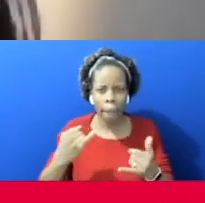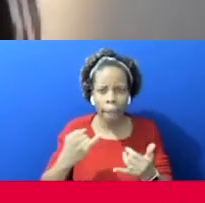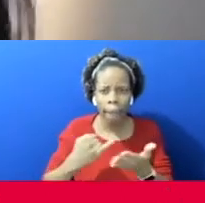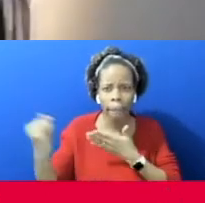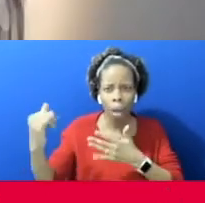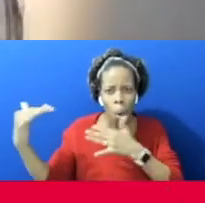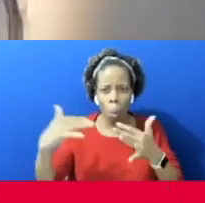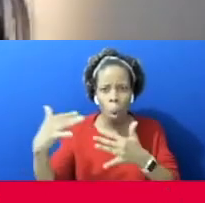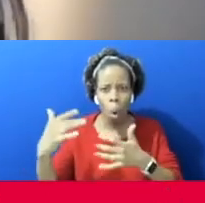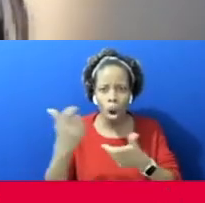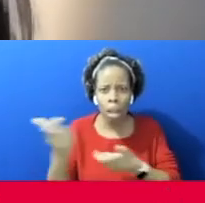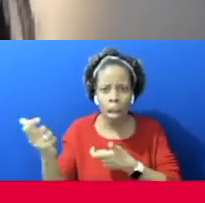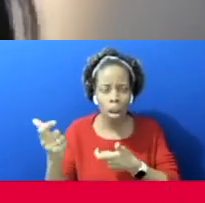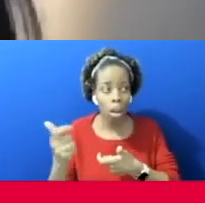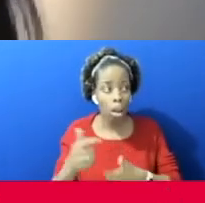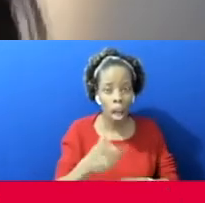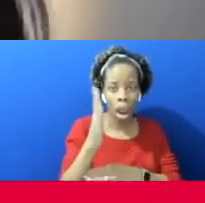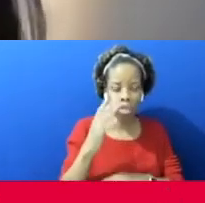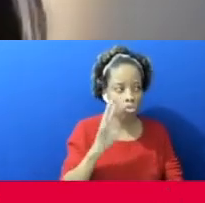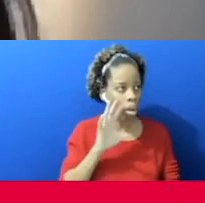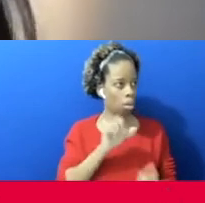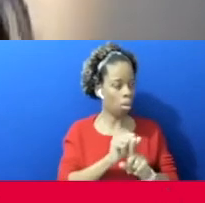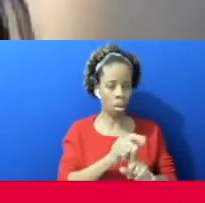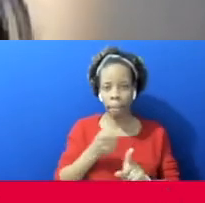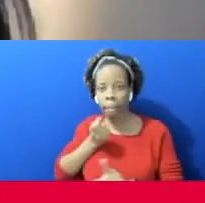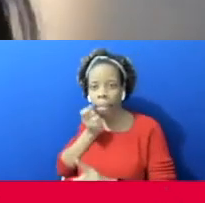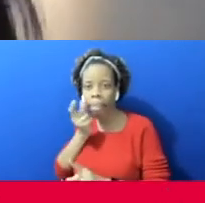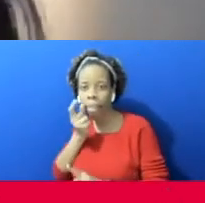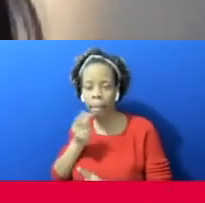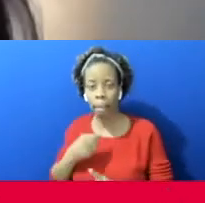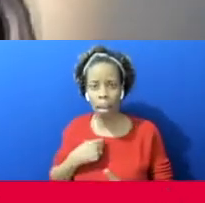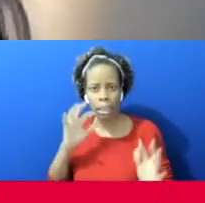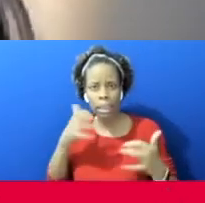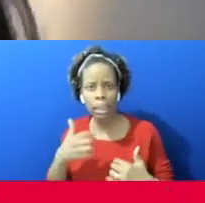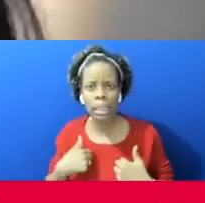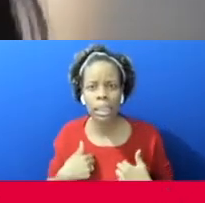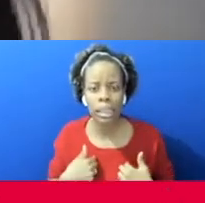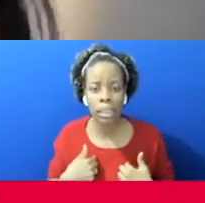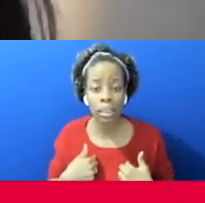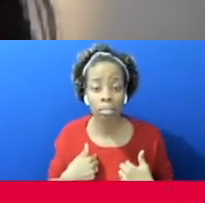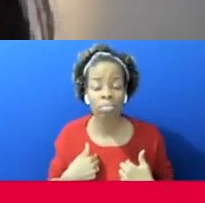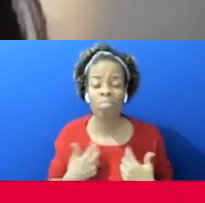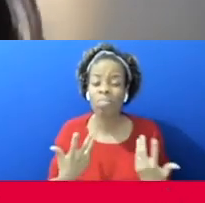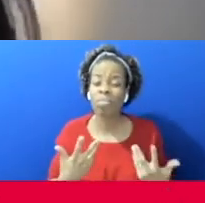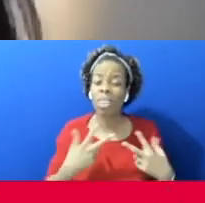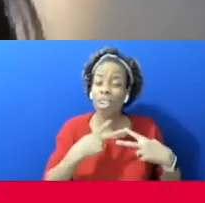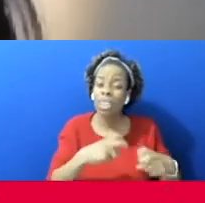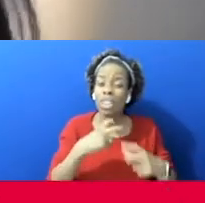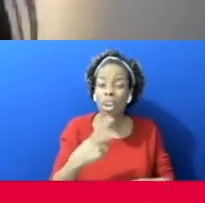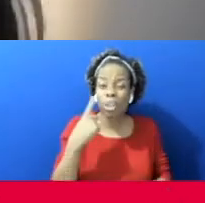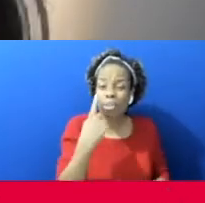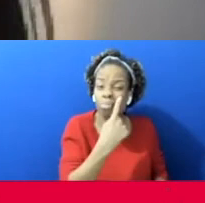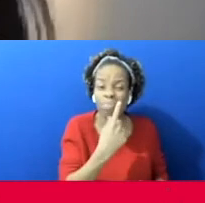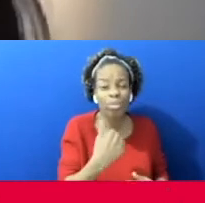a lecture. In addition to that as well, in terms of the more research side of things, I feel like, to be honest, nothing short of a revolution, a